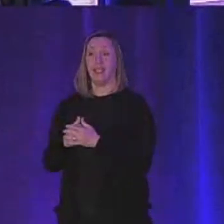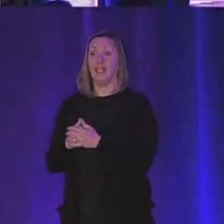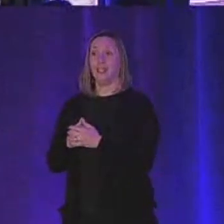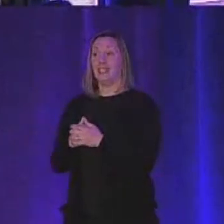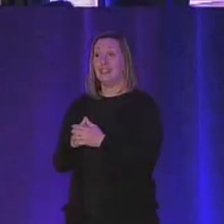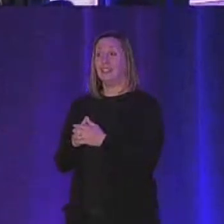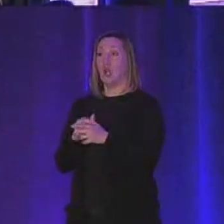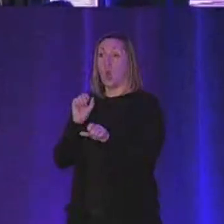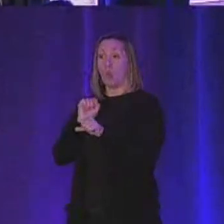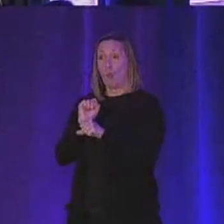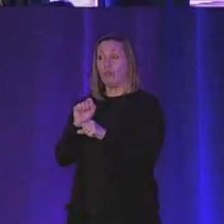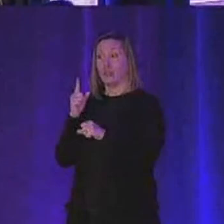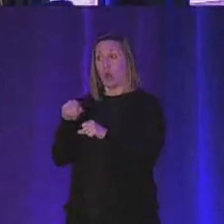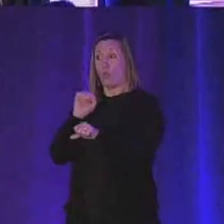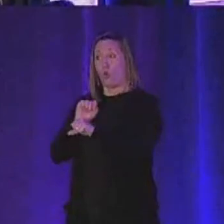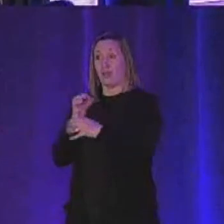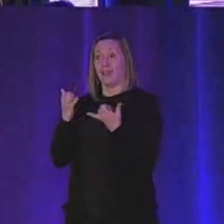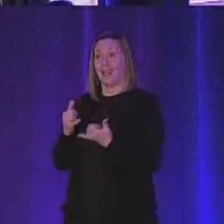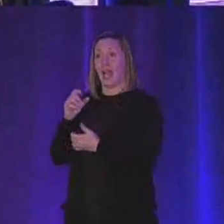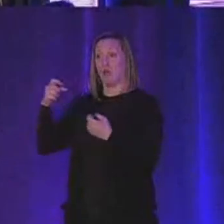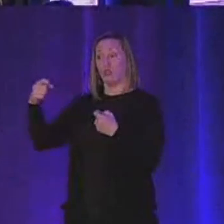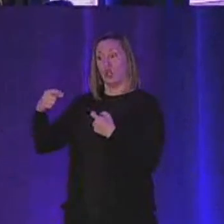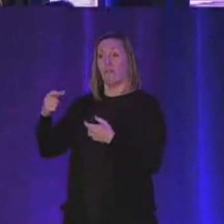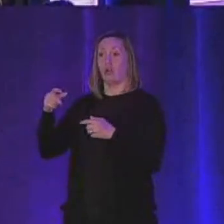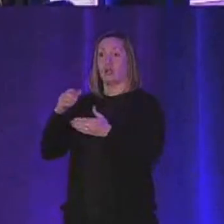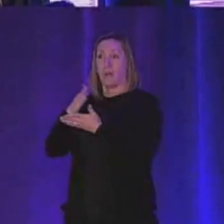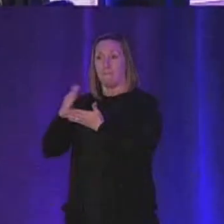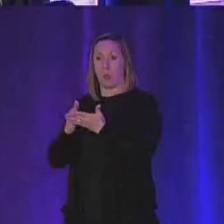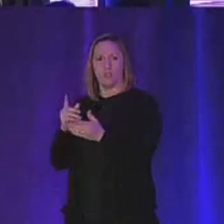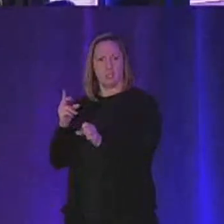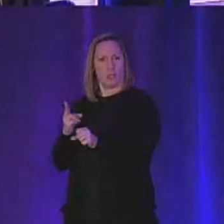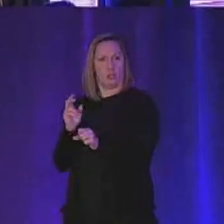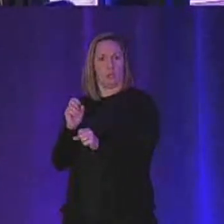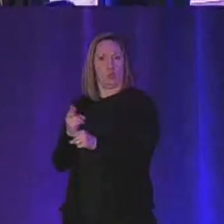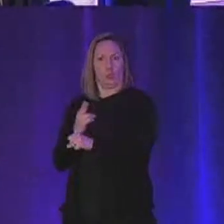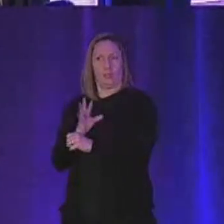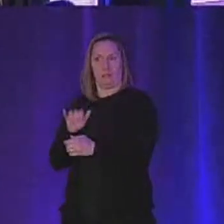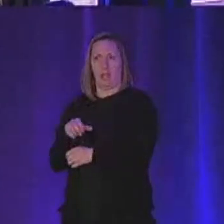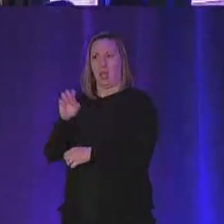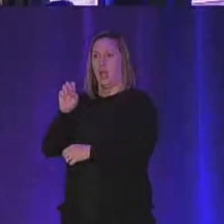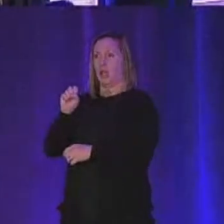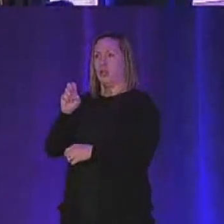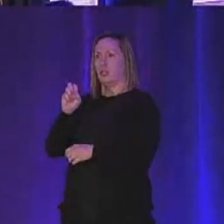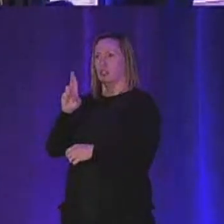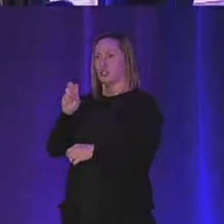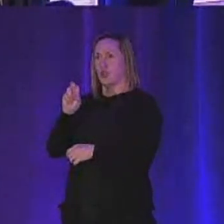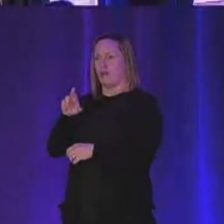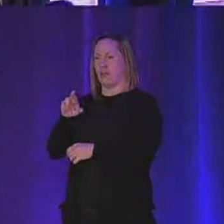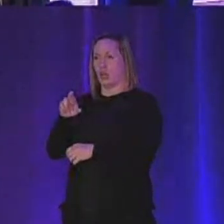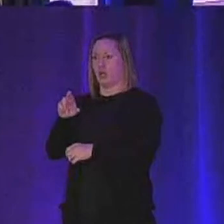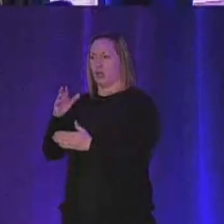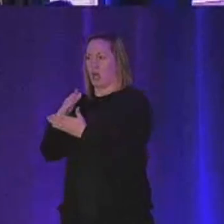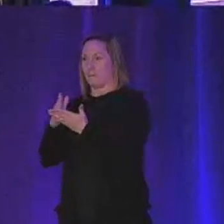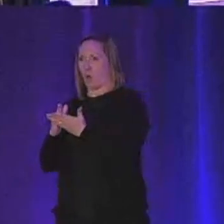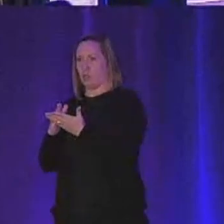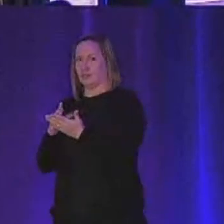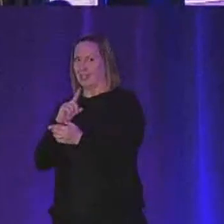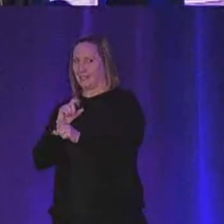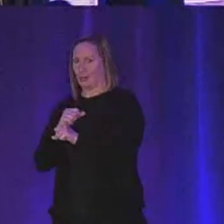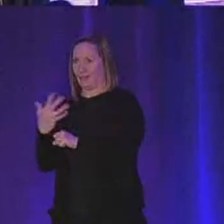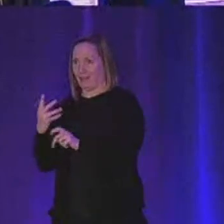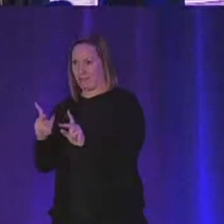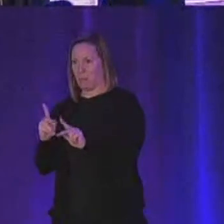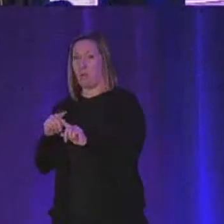work being done with server components on React. Anyone using server components? Okay, that is literally 5 people. But server components